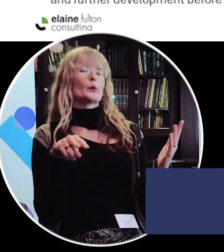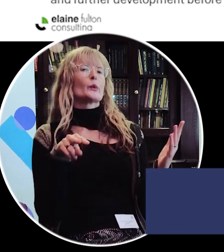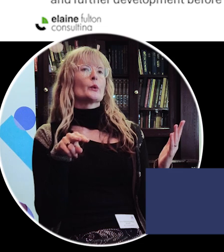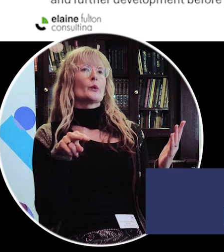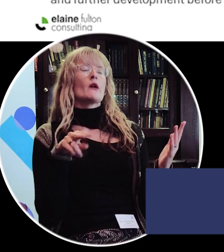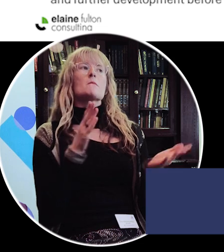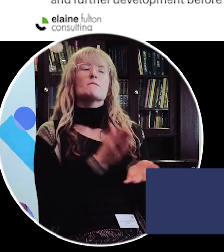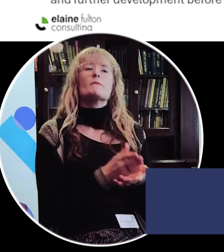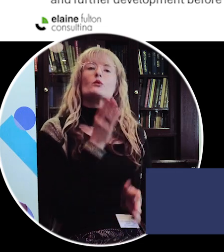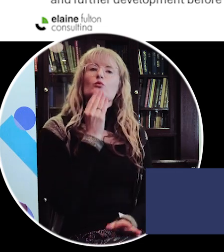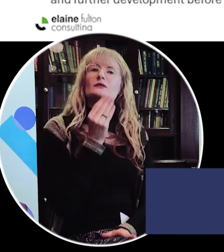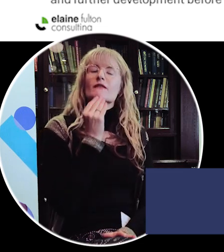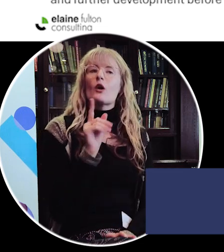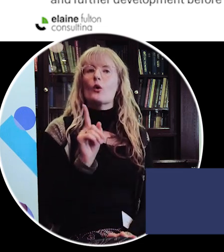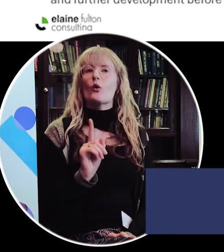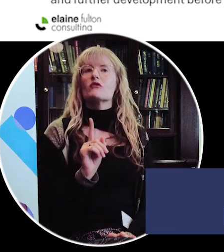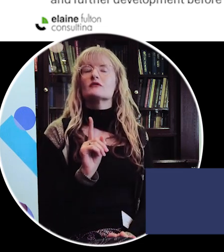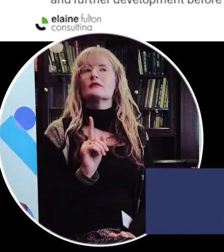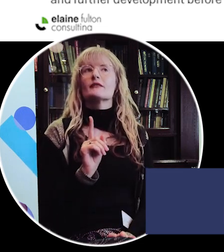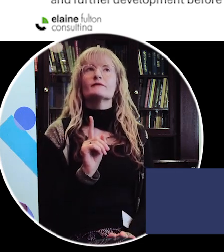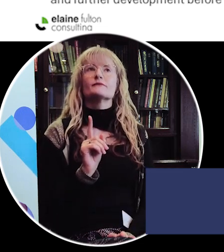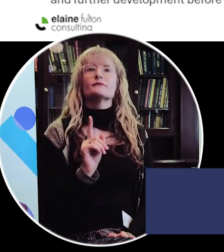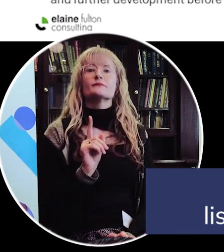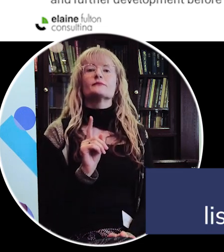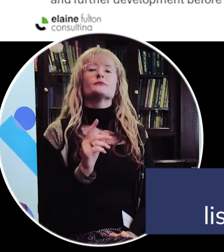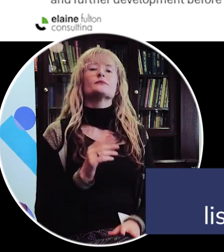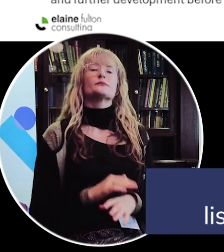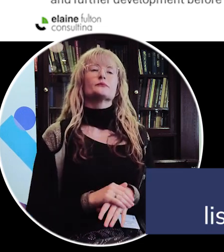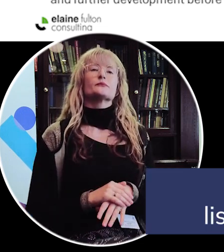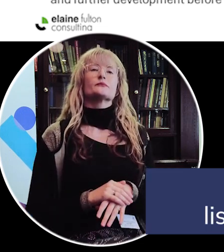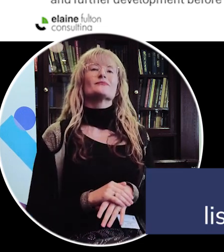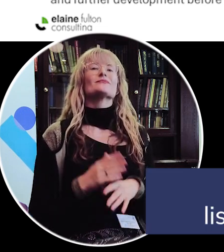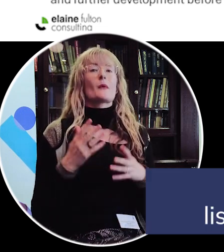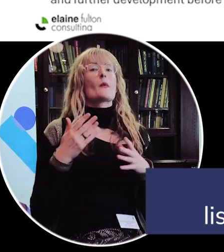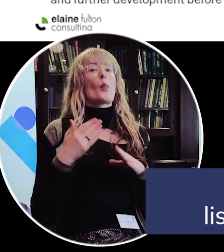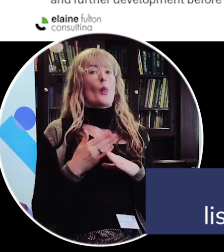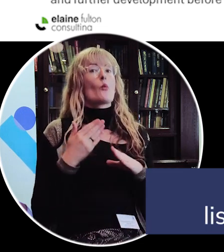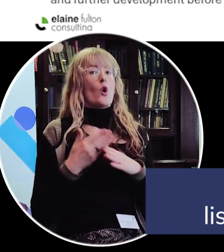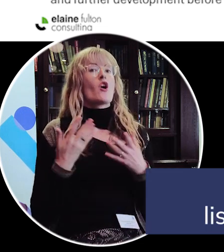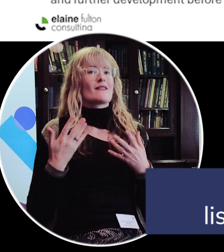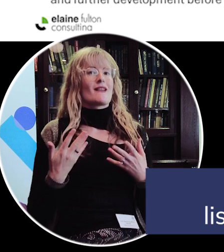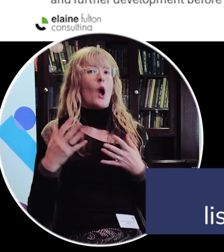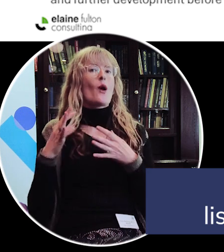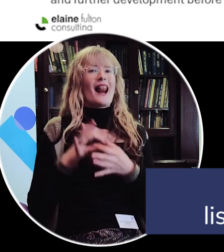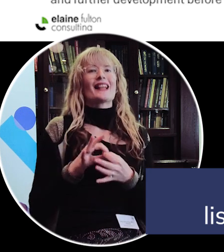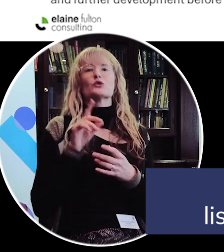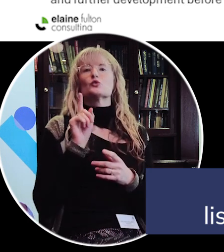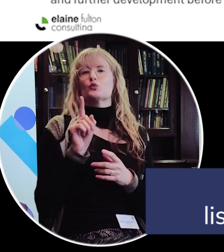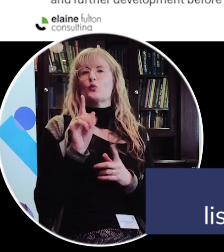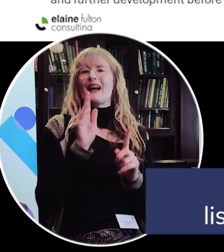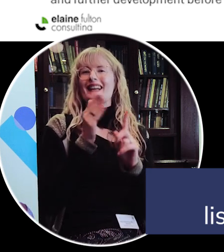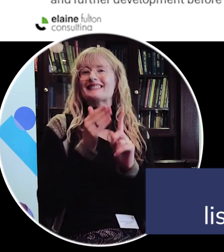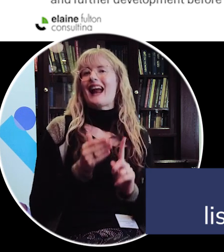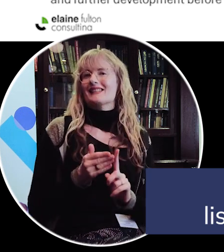I find the work that's going on at the moment in terms of an list of indicators for the Start